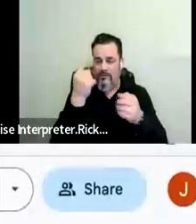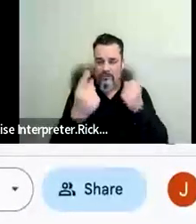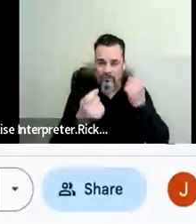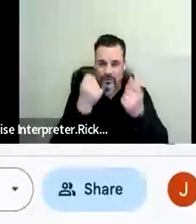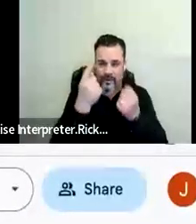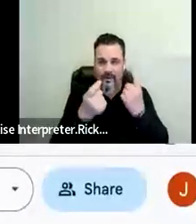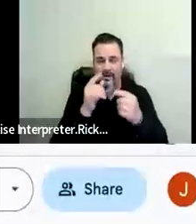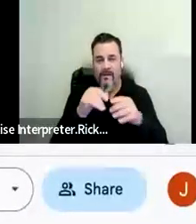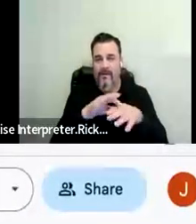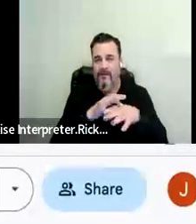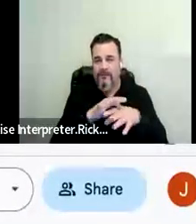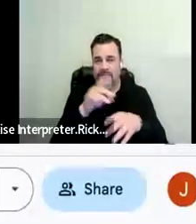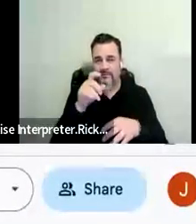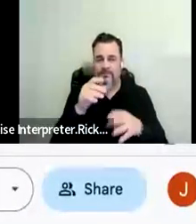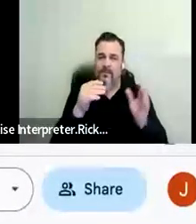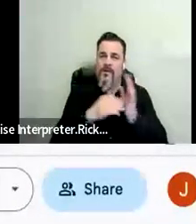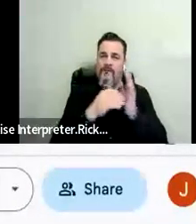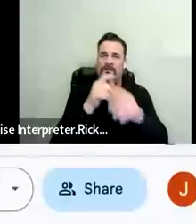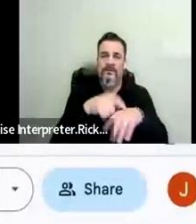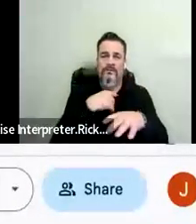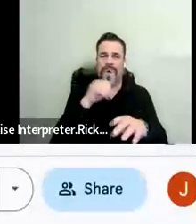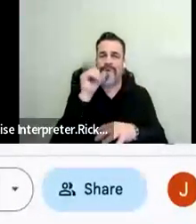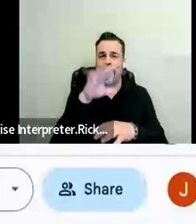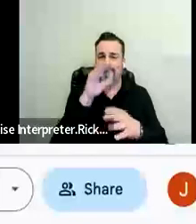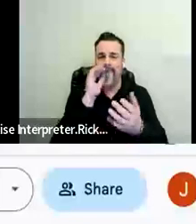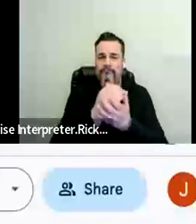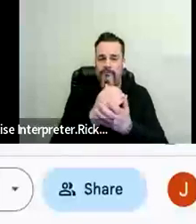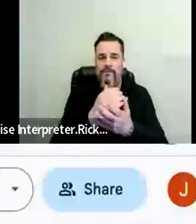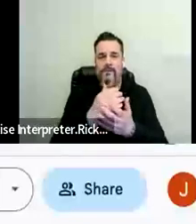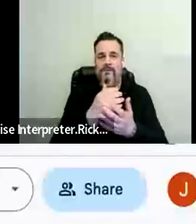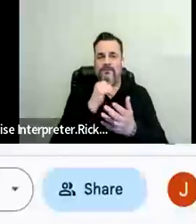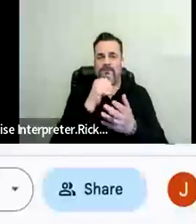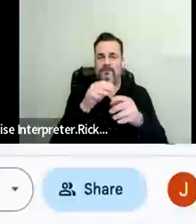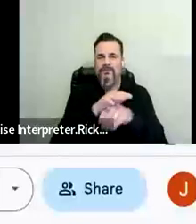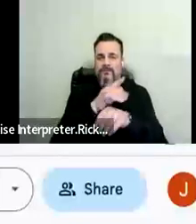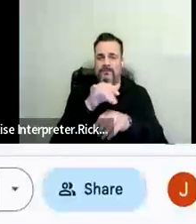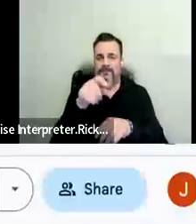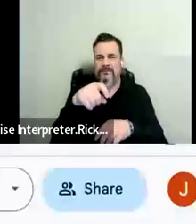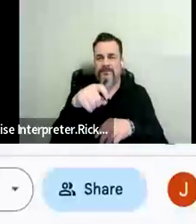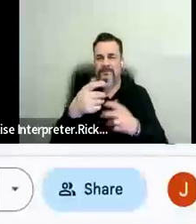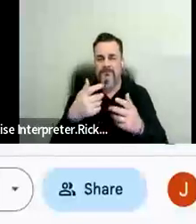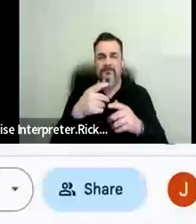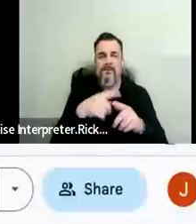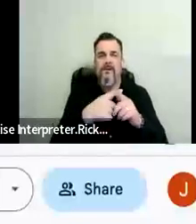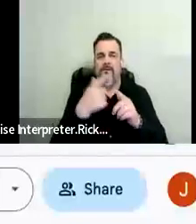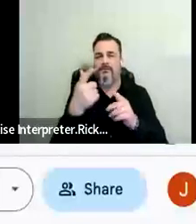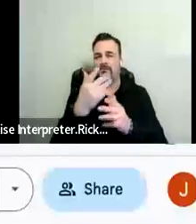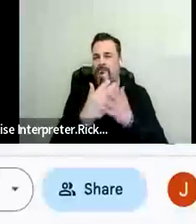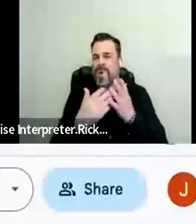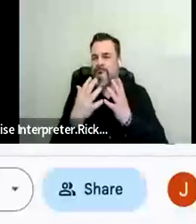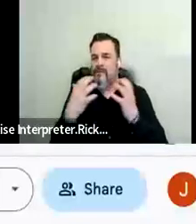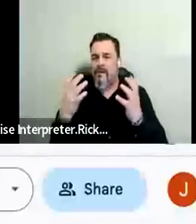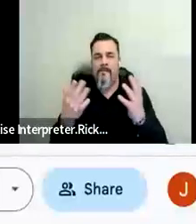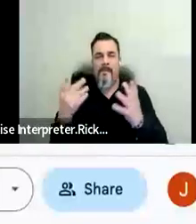understanding the content? Because oftentimes we'll throw in an image and it's not completely necessary, right? And then there's certain audience members that might